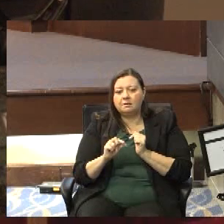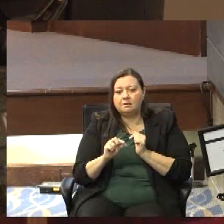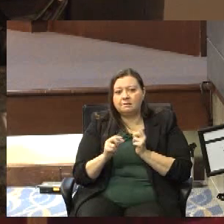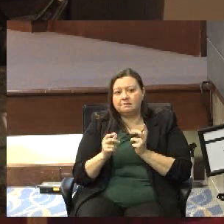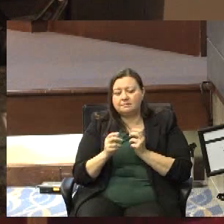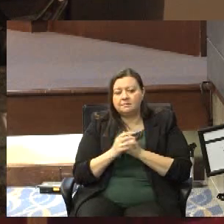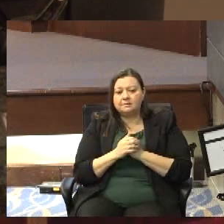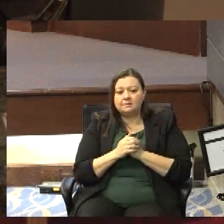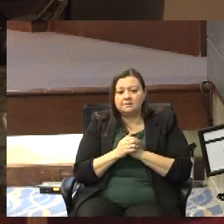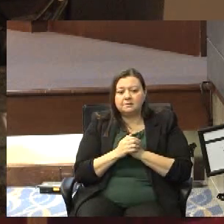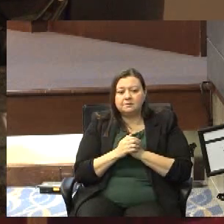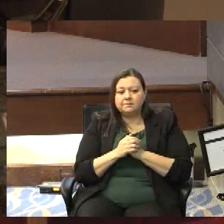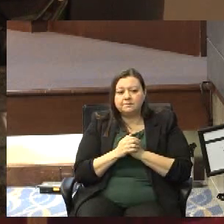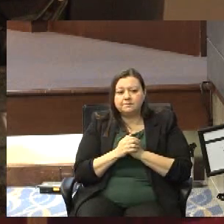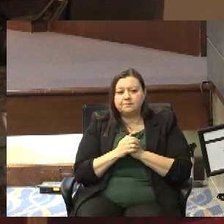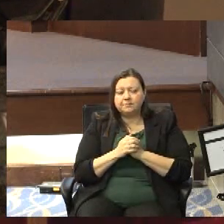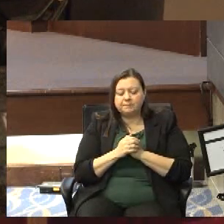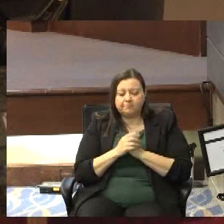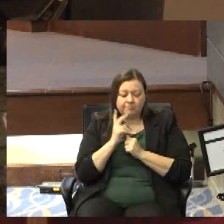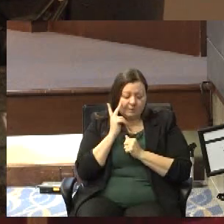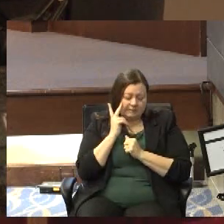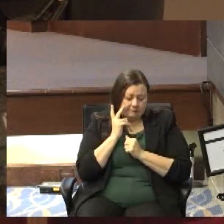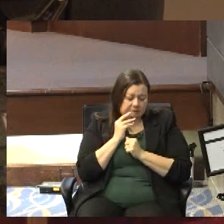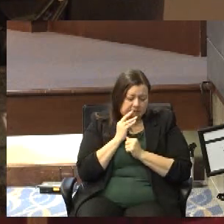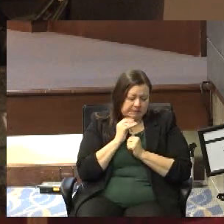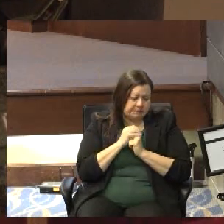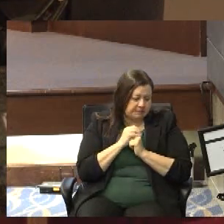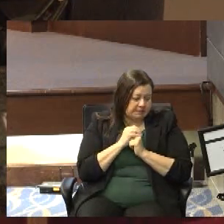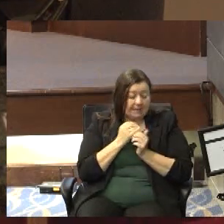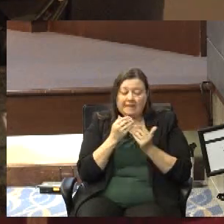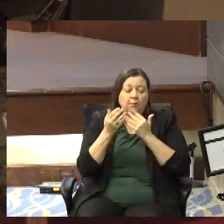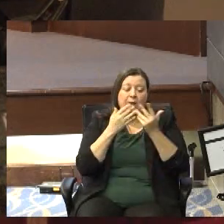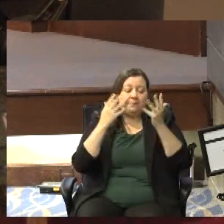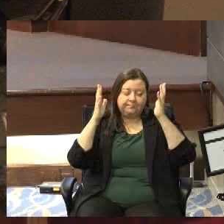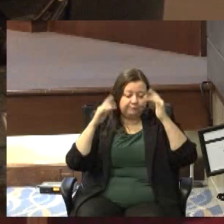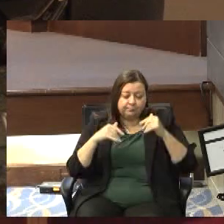here. This is what's on the table. So anyway,